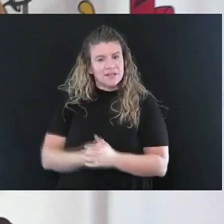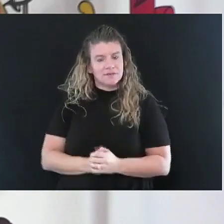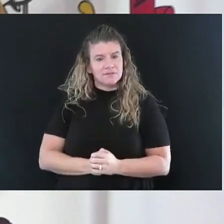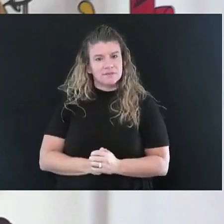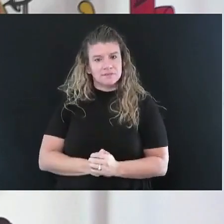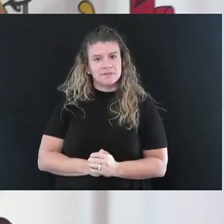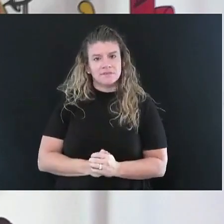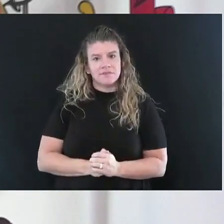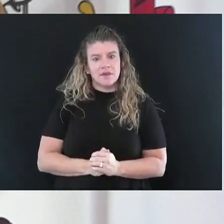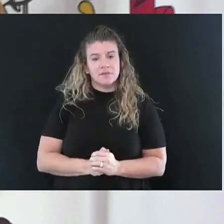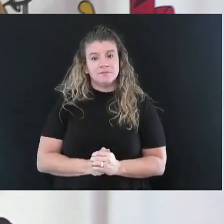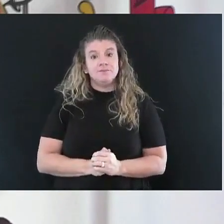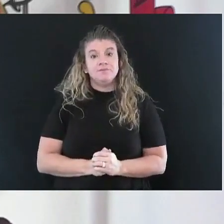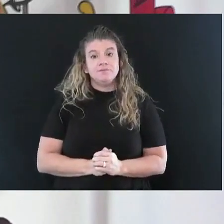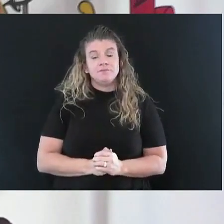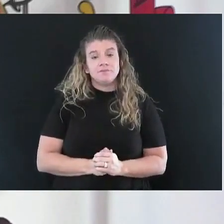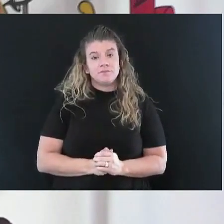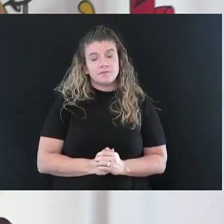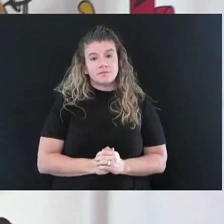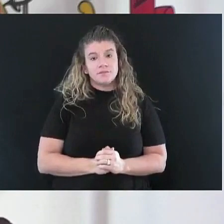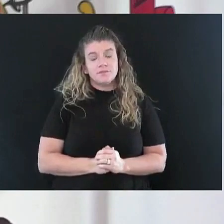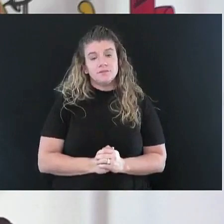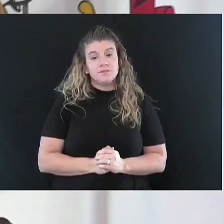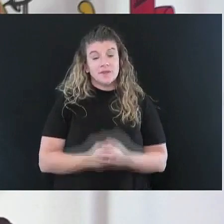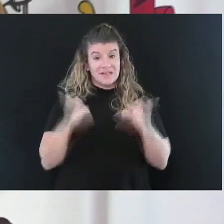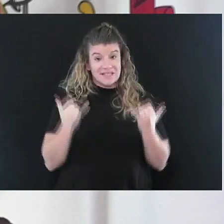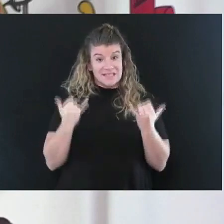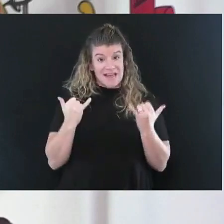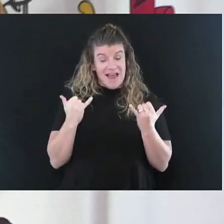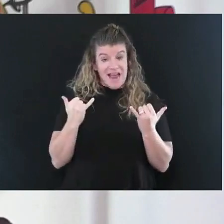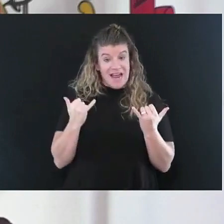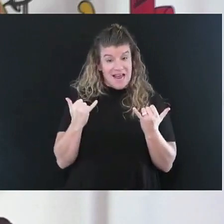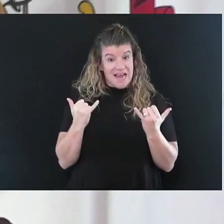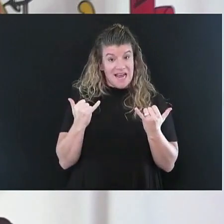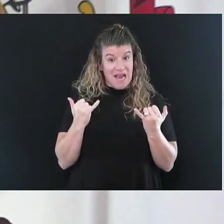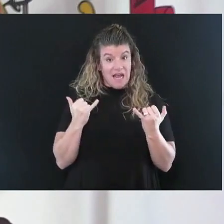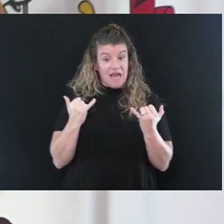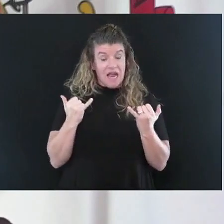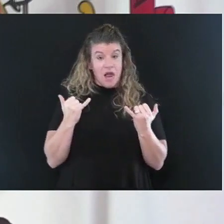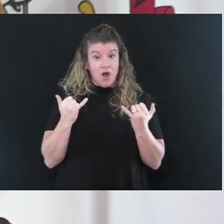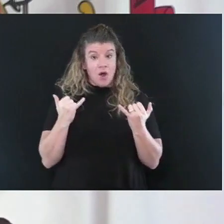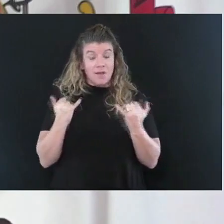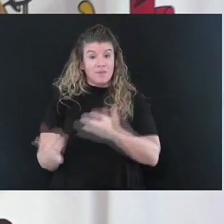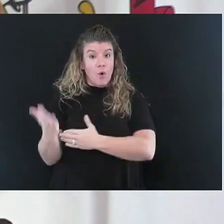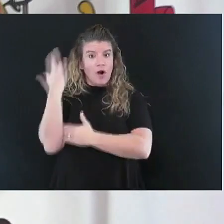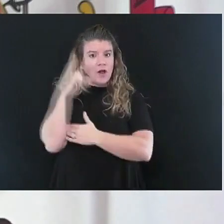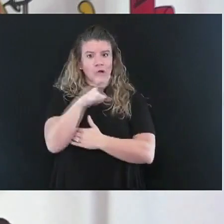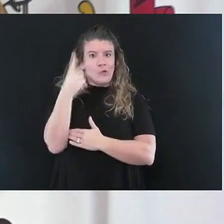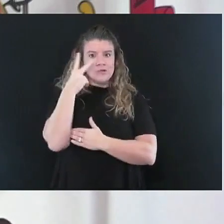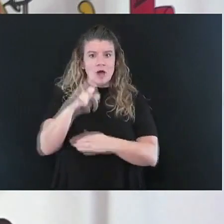Now let me tell you this. This morning, it came right across all of our televisions.